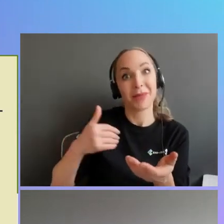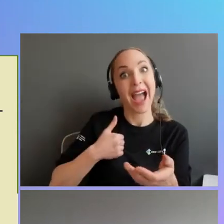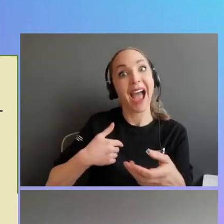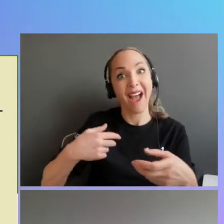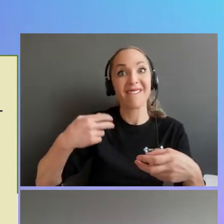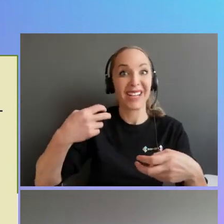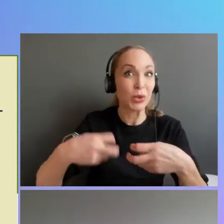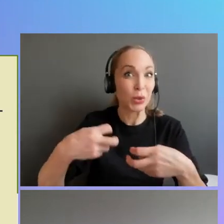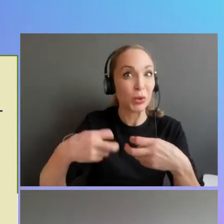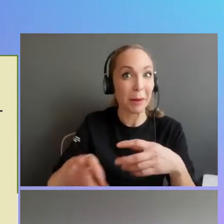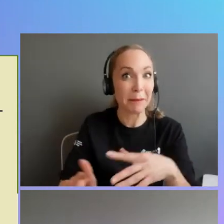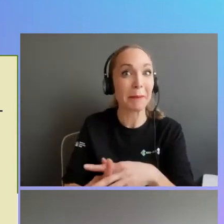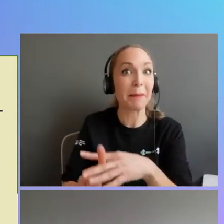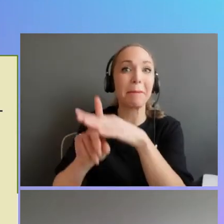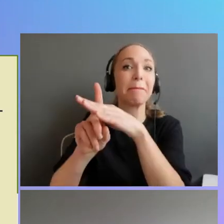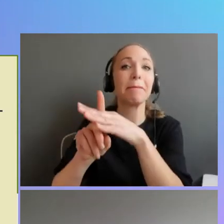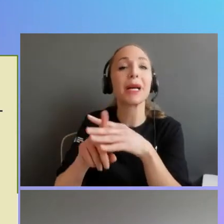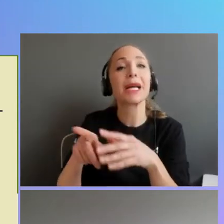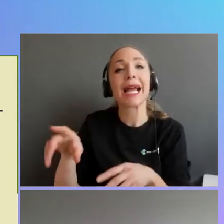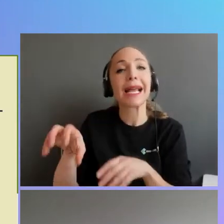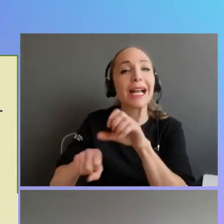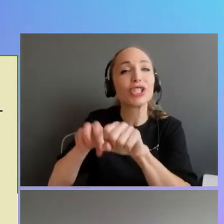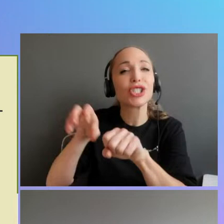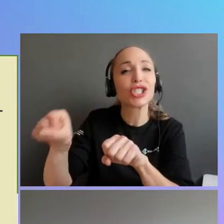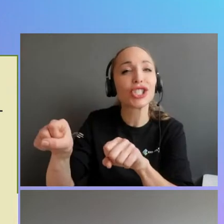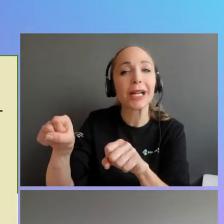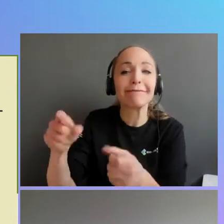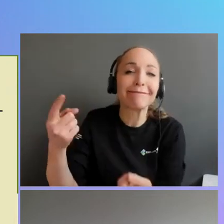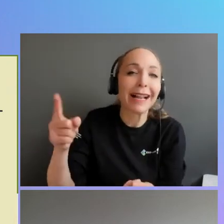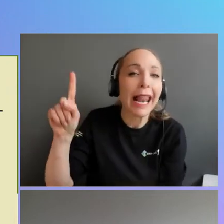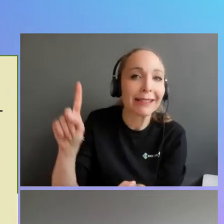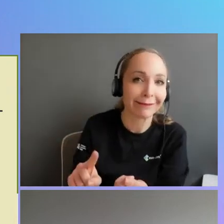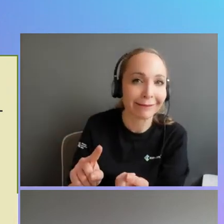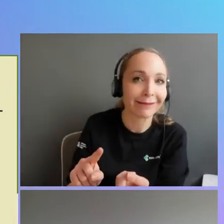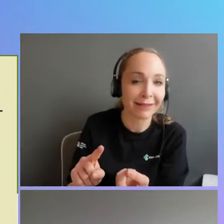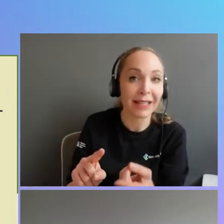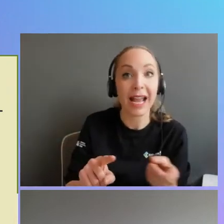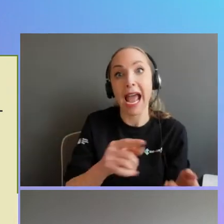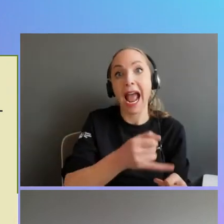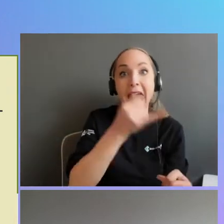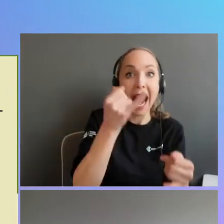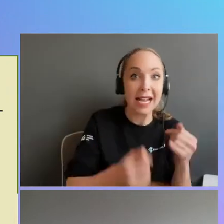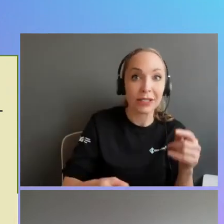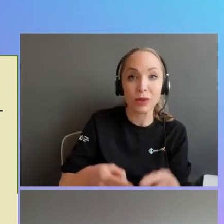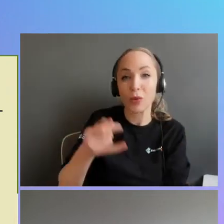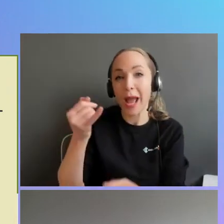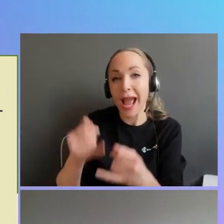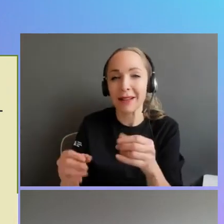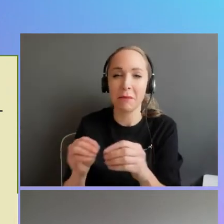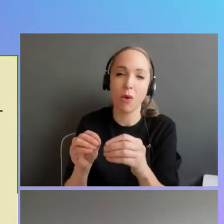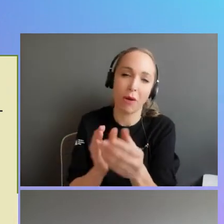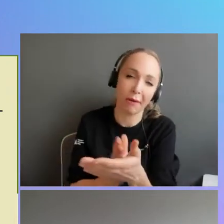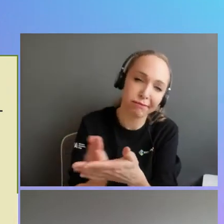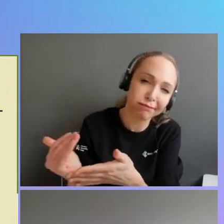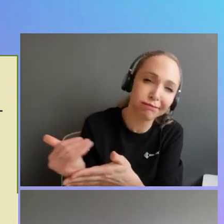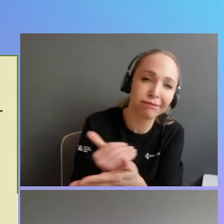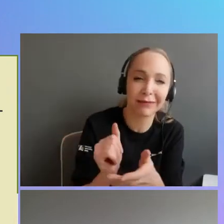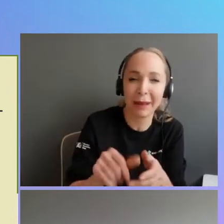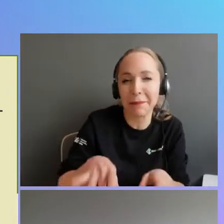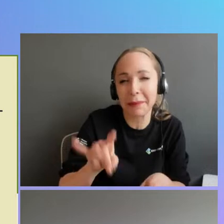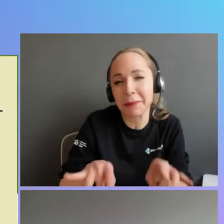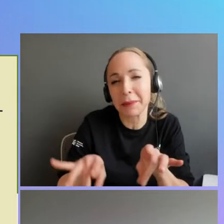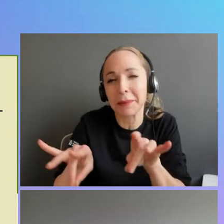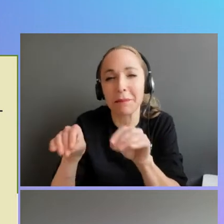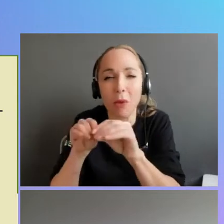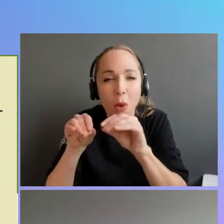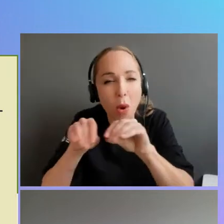for example. But those issues that are caught are shifted sooner, and you can react on them